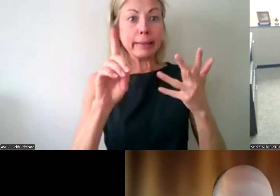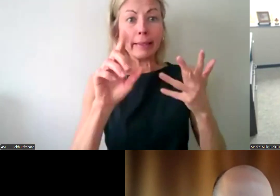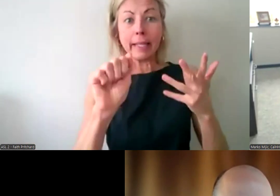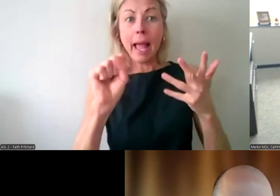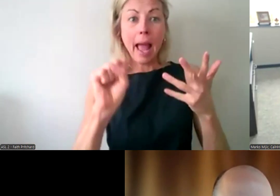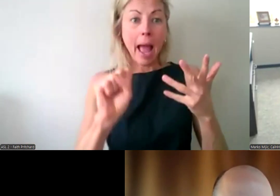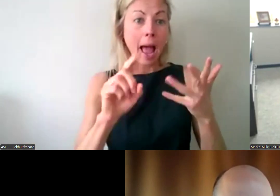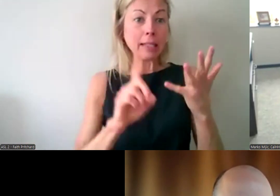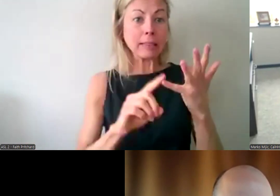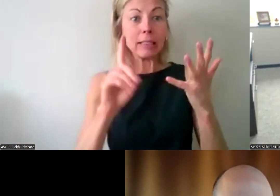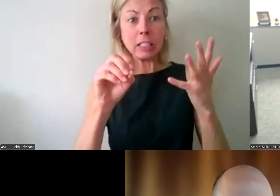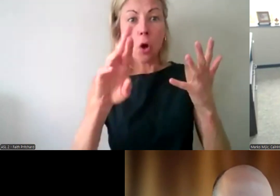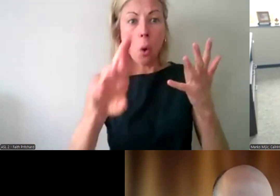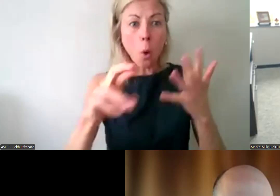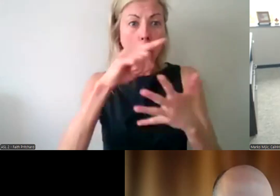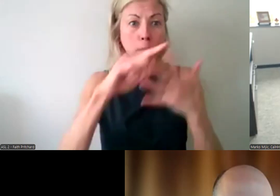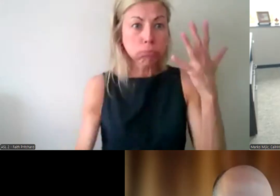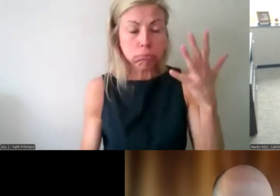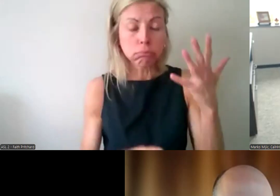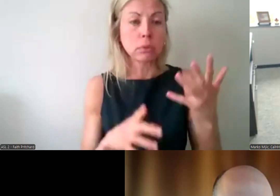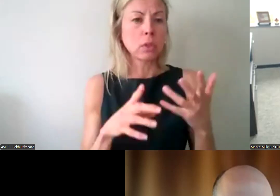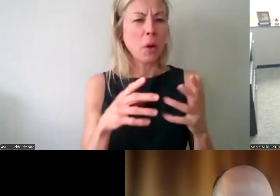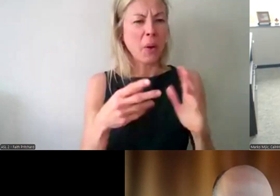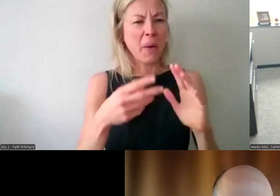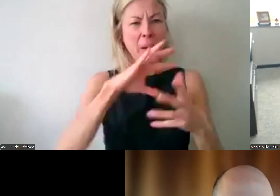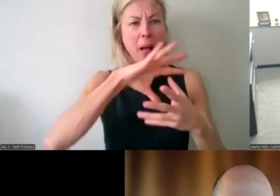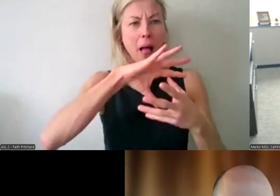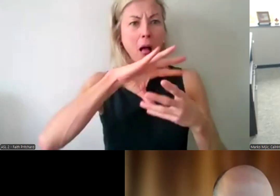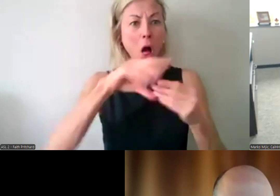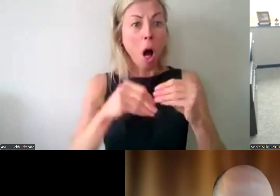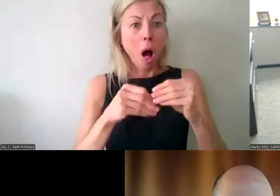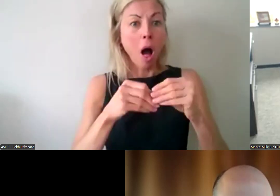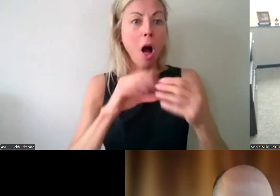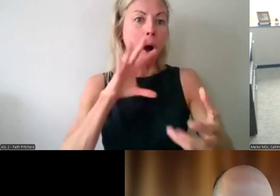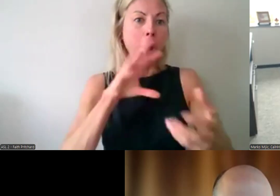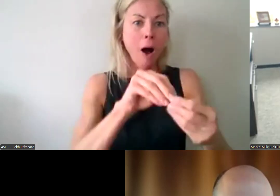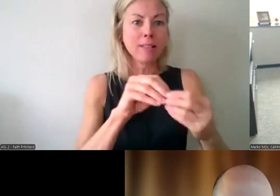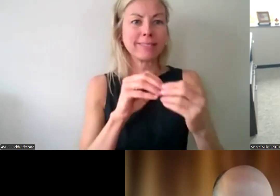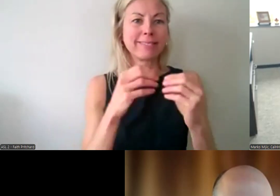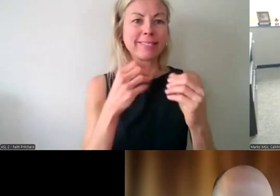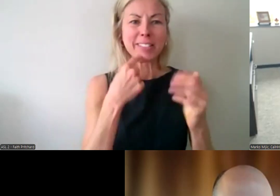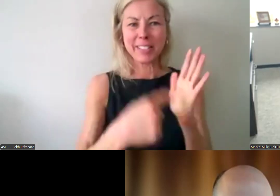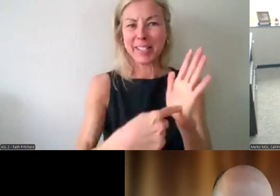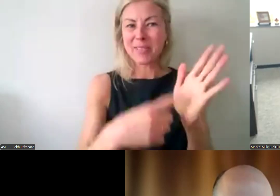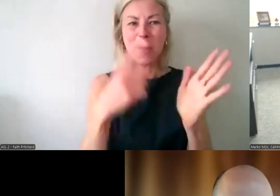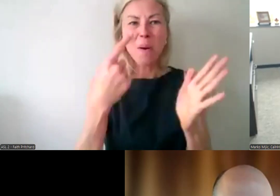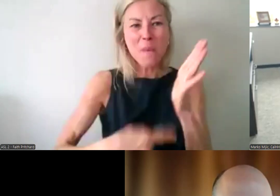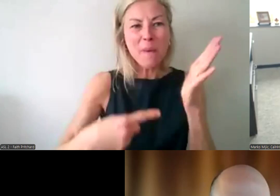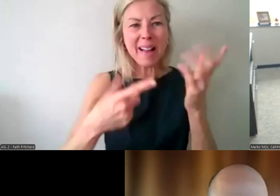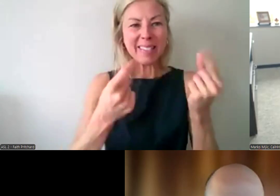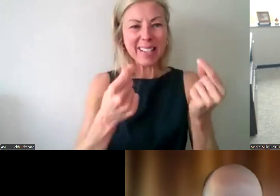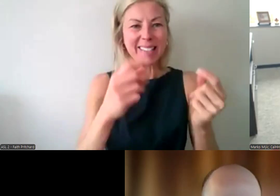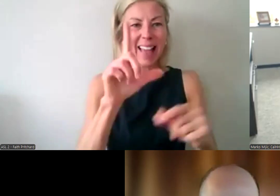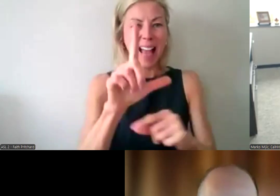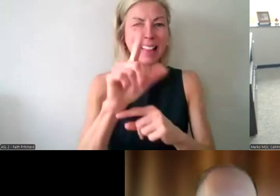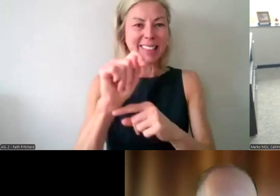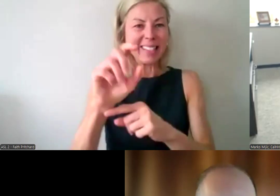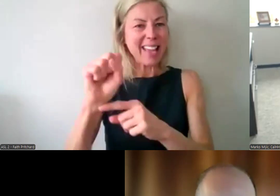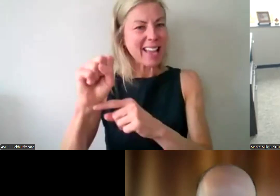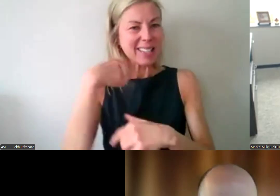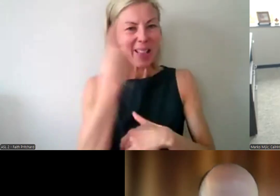aging to talk about like, what does LTSS look like? So I think that this is, and we've been trying to figure out how do we get ourselves all